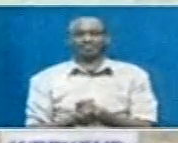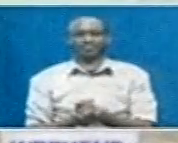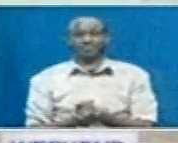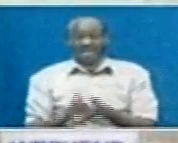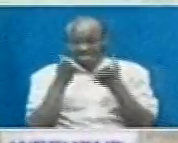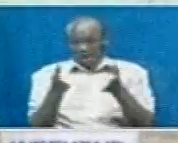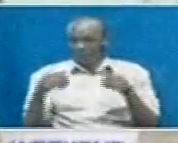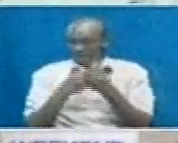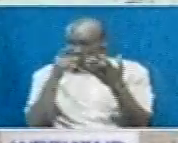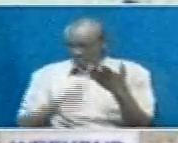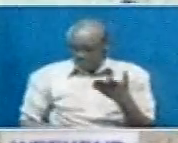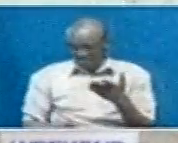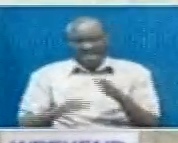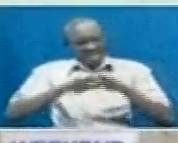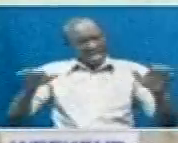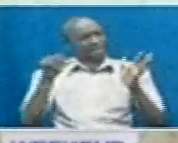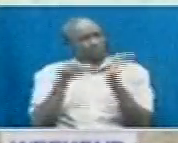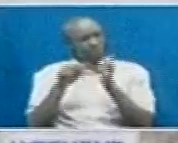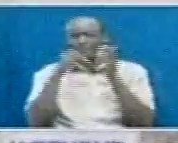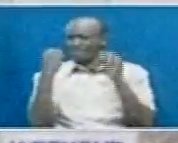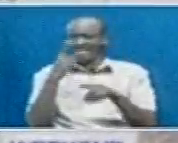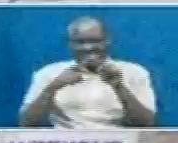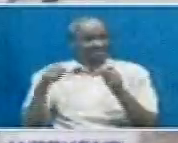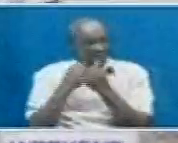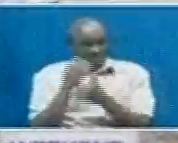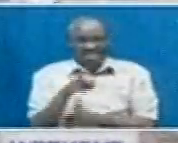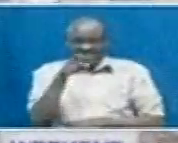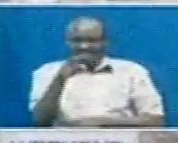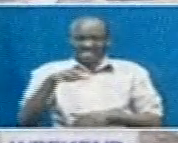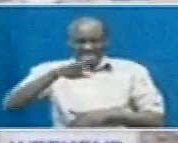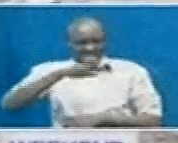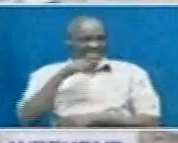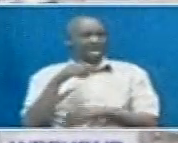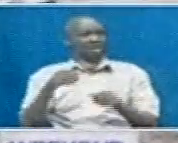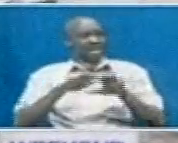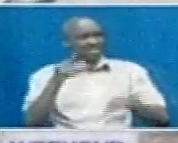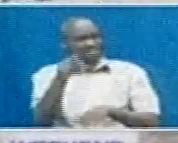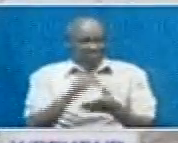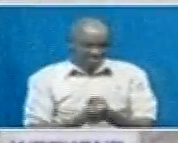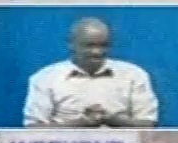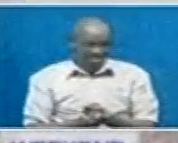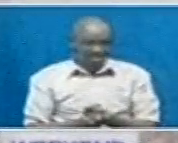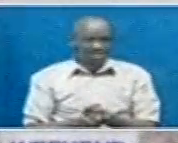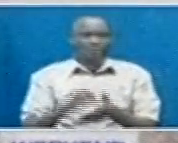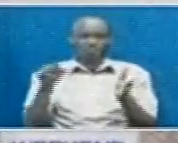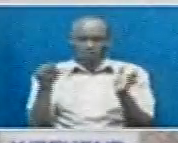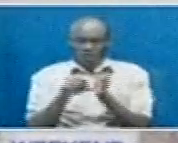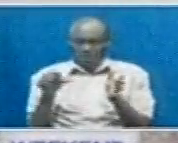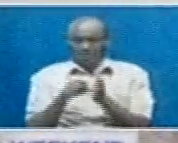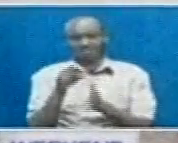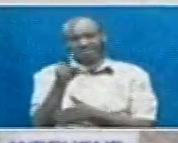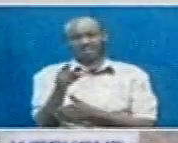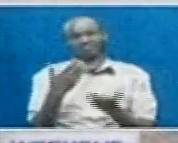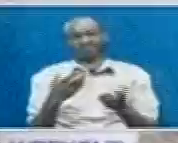Dodged by a controversial land dispute for years, Mengo Farm in Saboti constituency is yet again at the center of